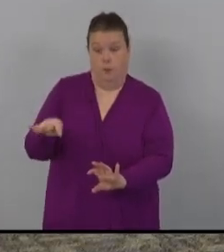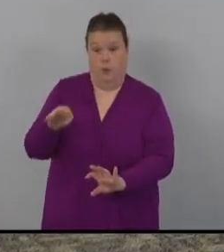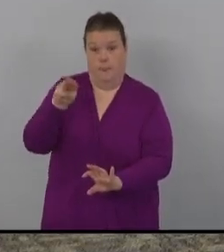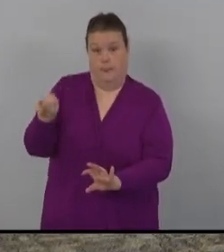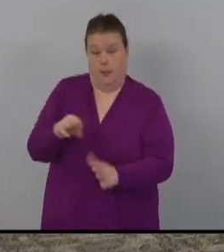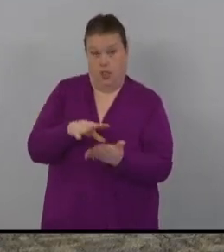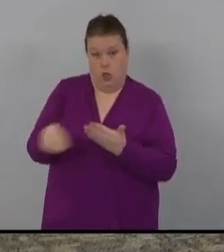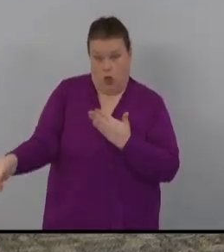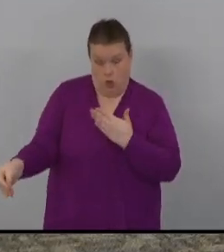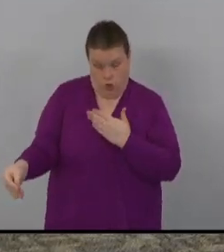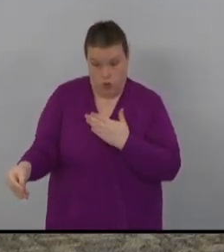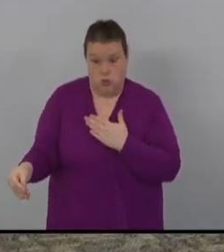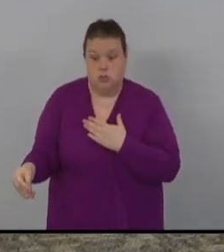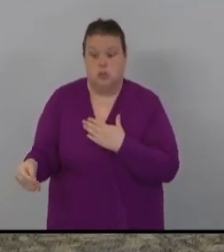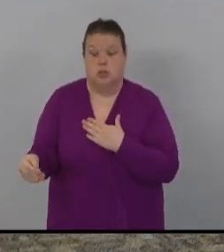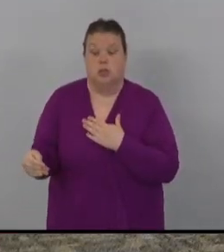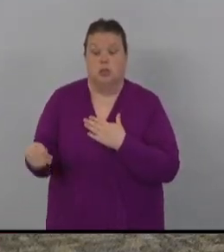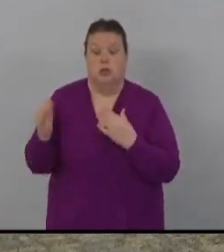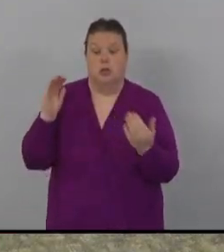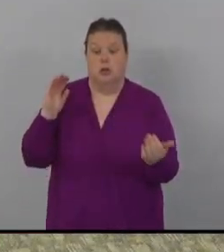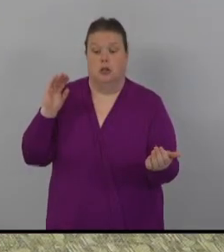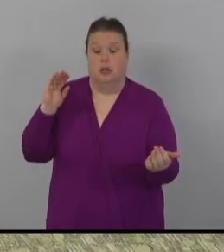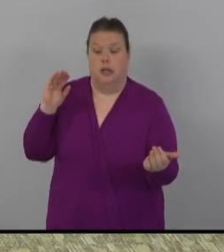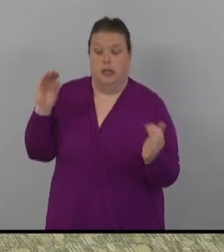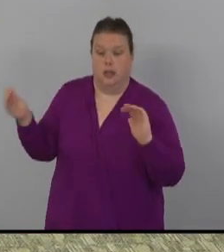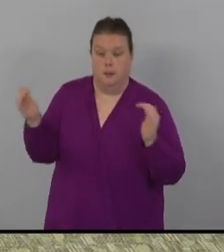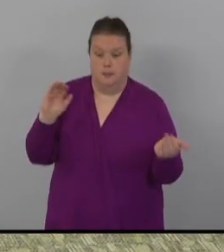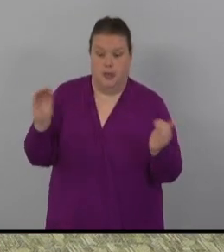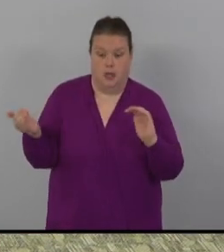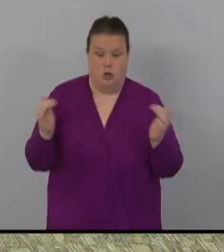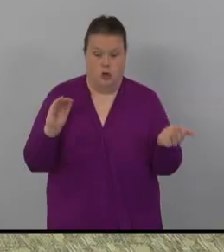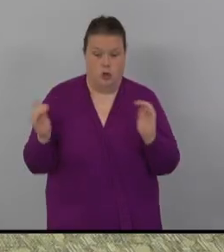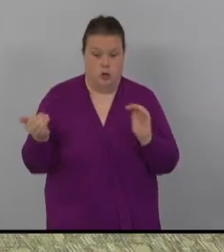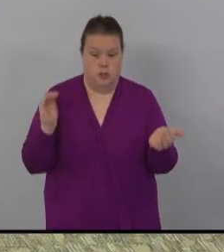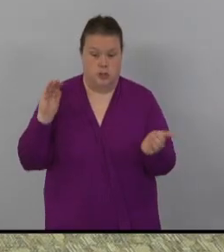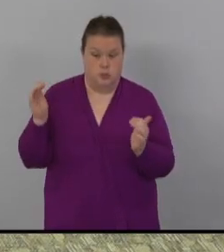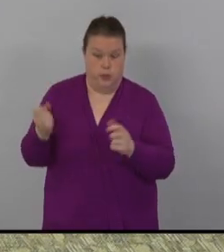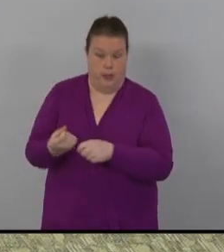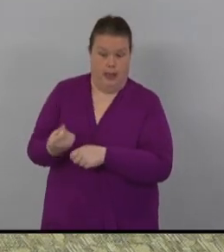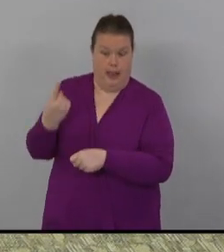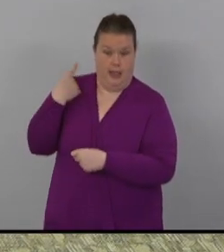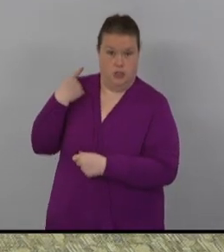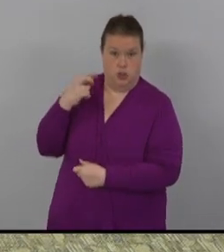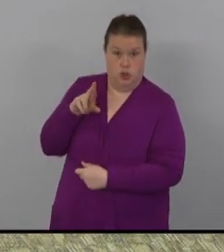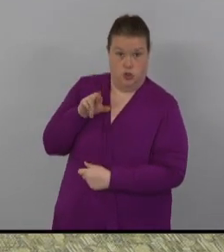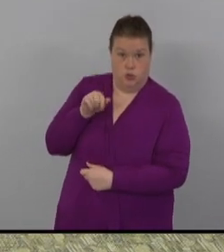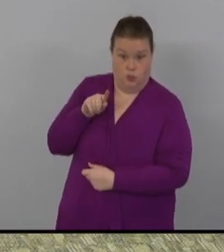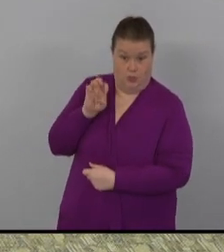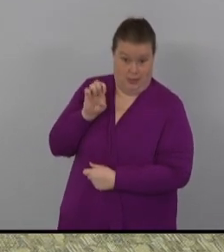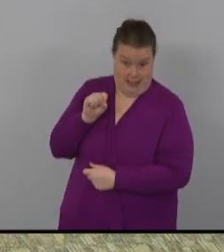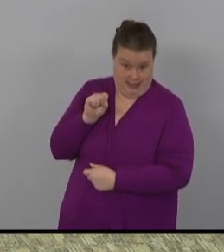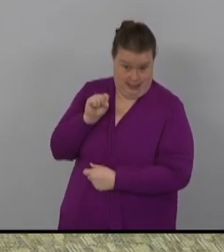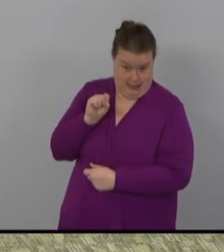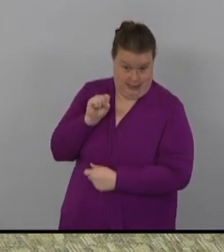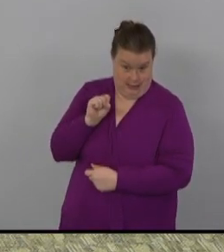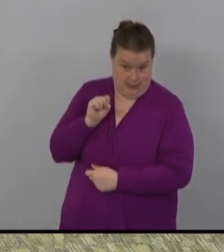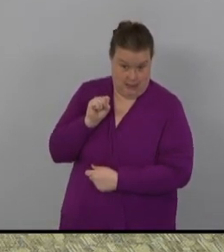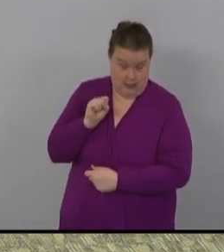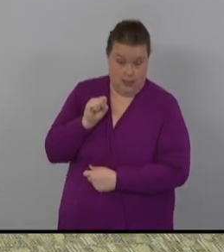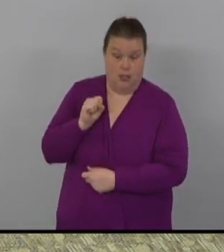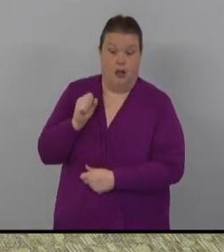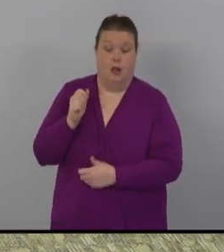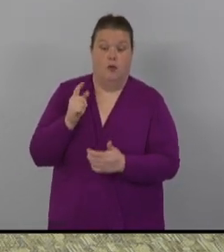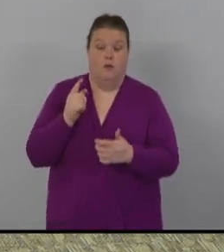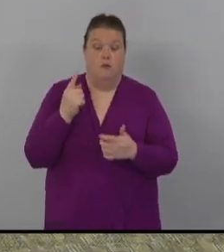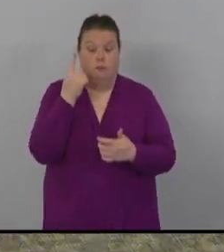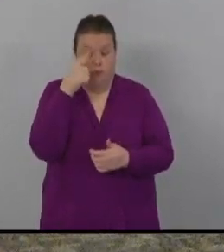$444 million, and then it compares those rates with last year's rates to generate the same amount of